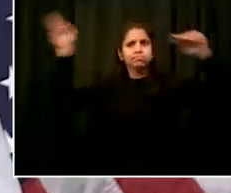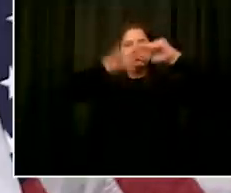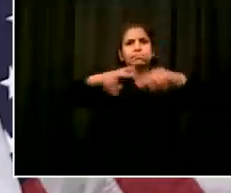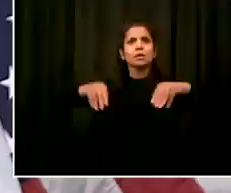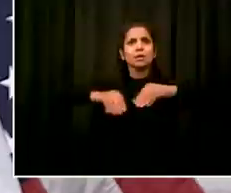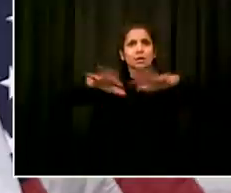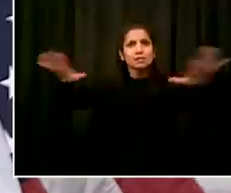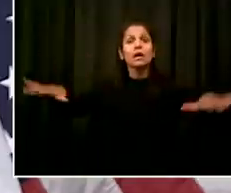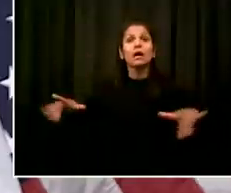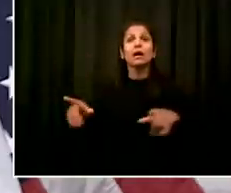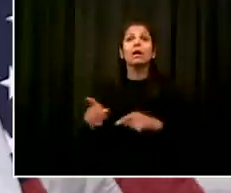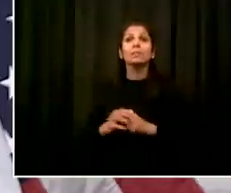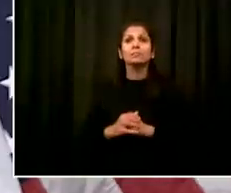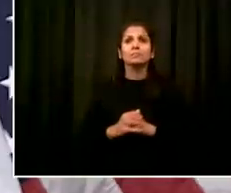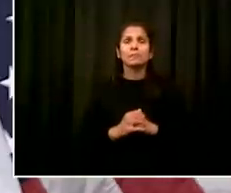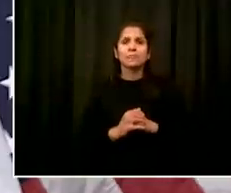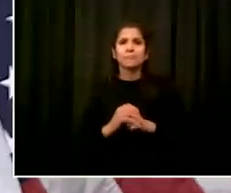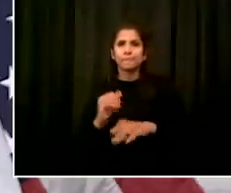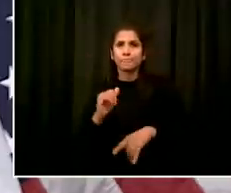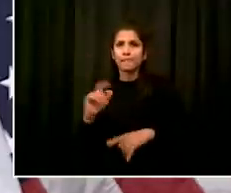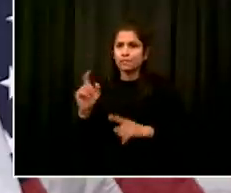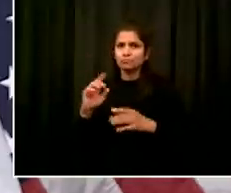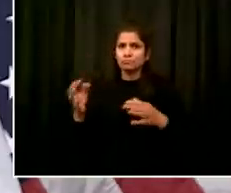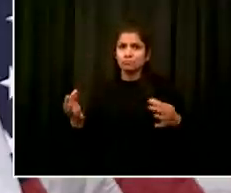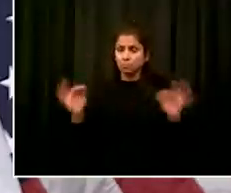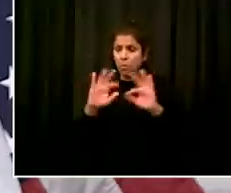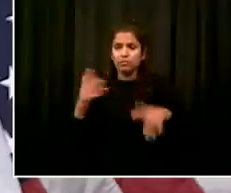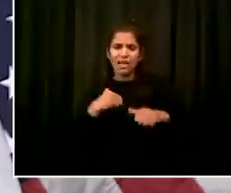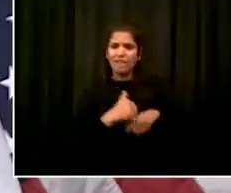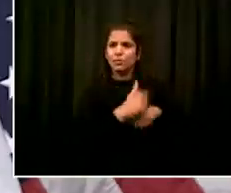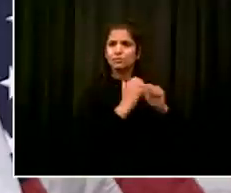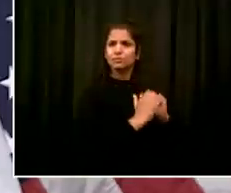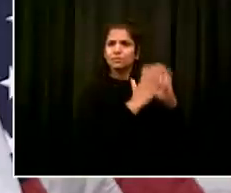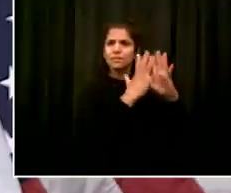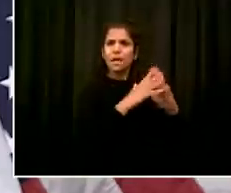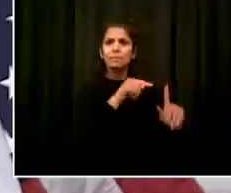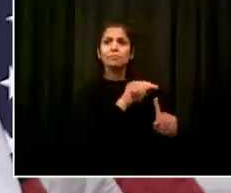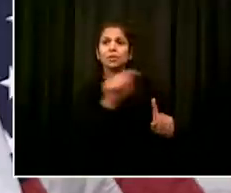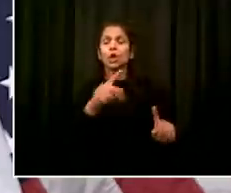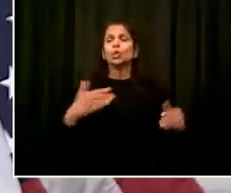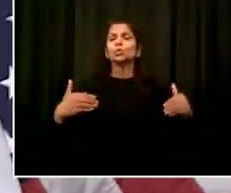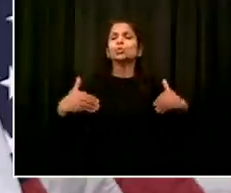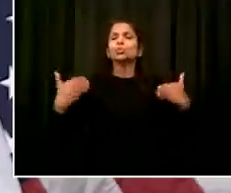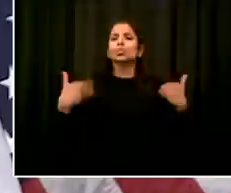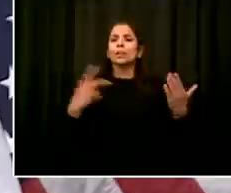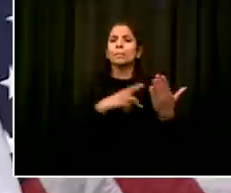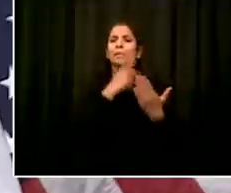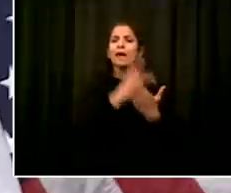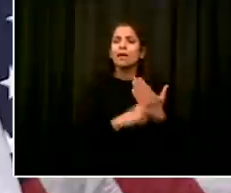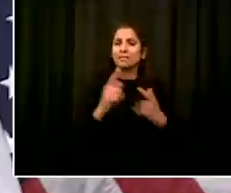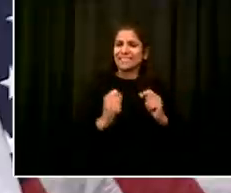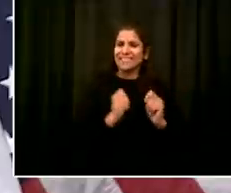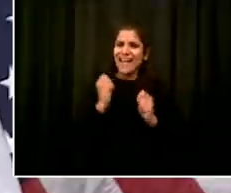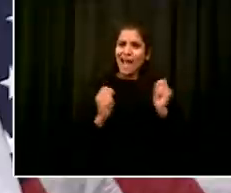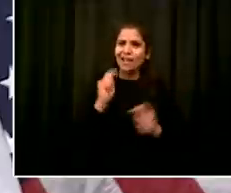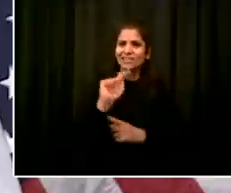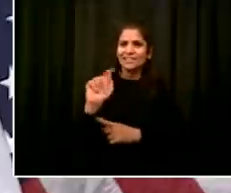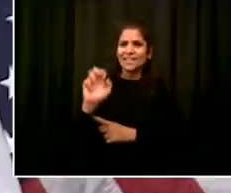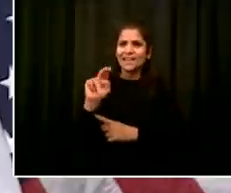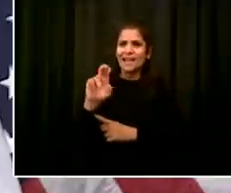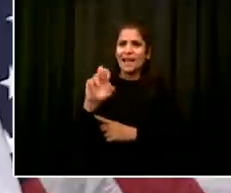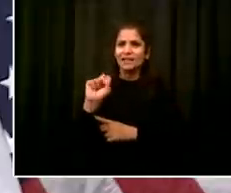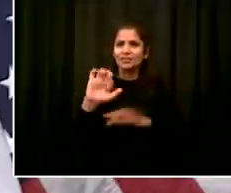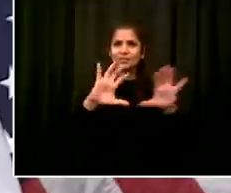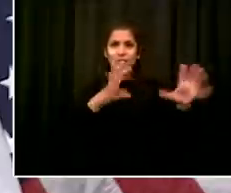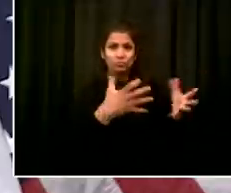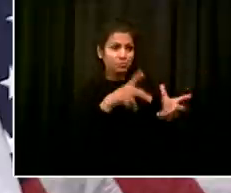City. And Safe Streets, Safe City, then in the early 90s, which required the support of the state legislature,